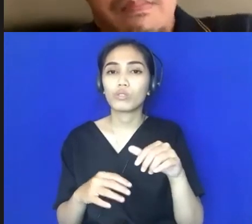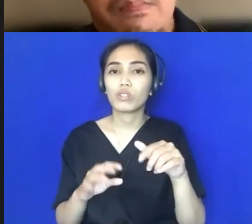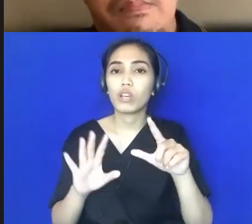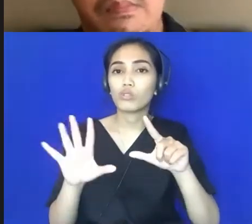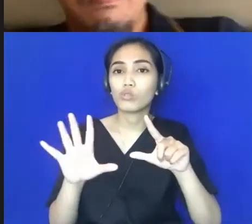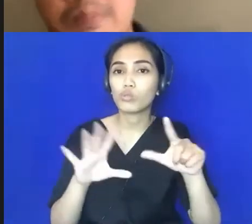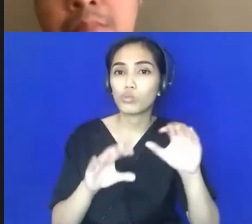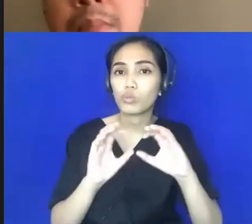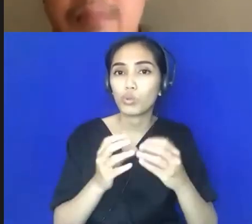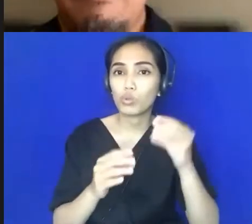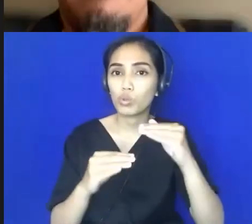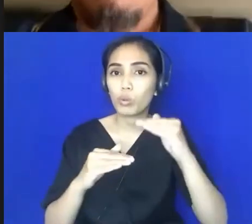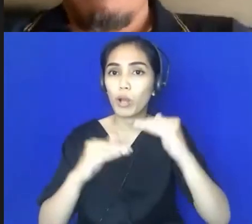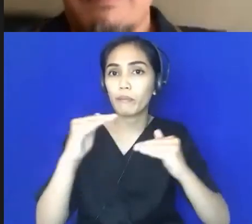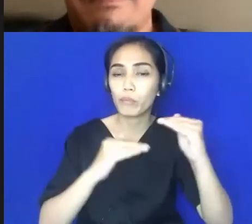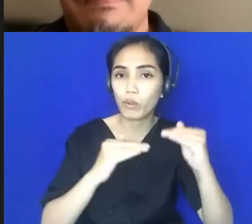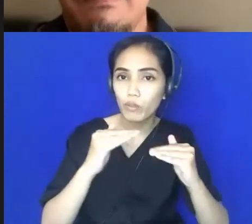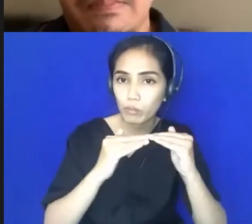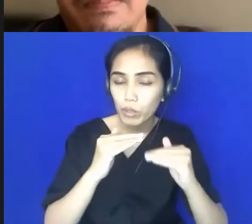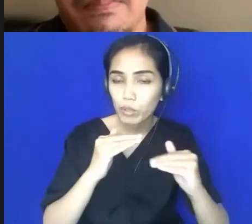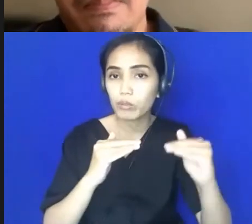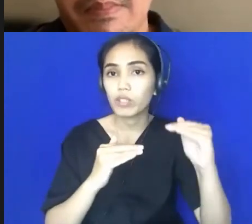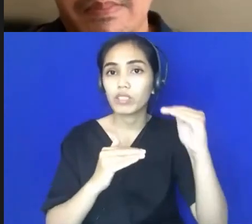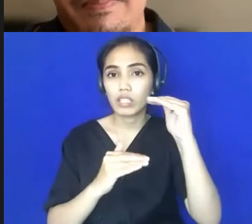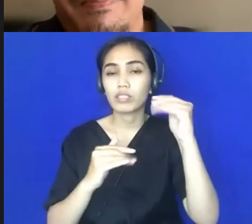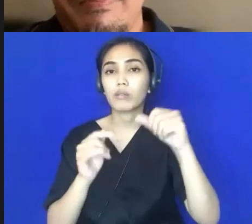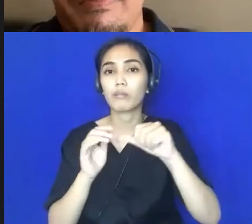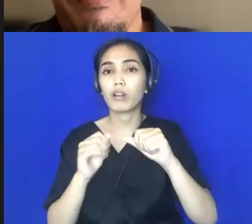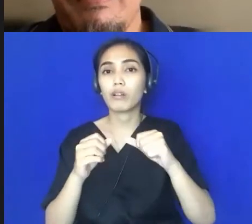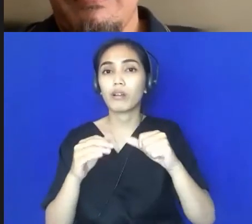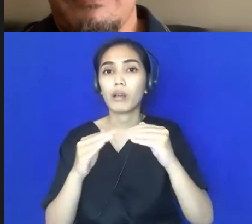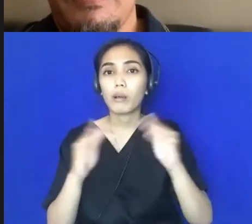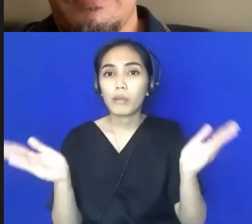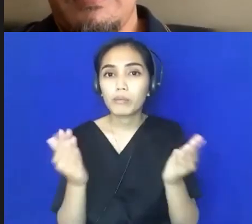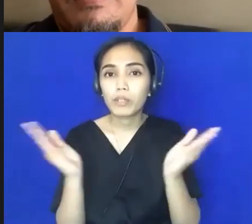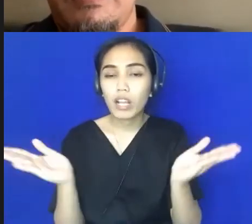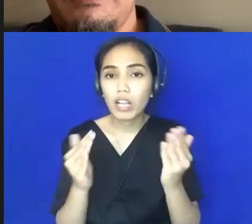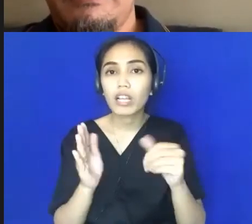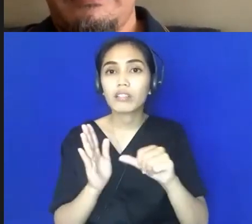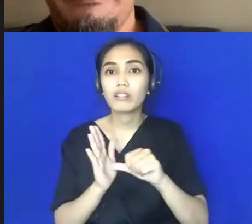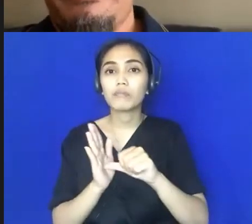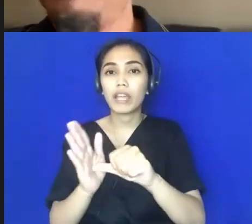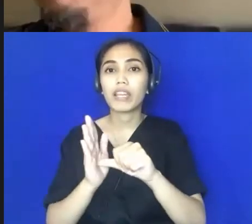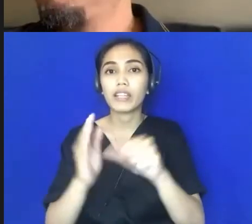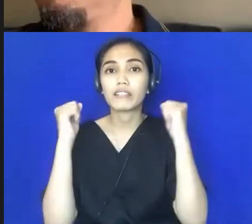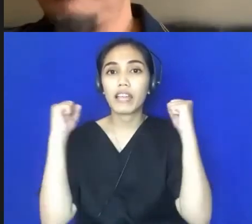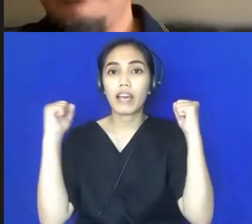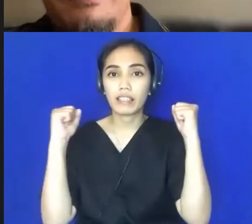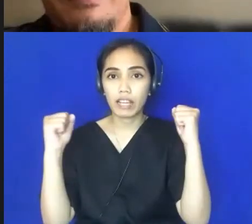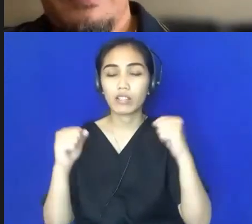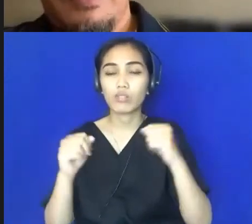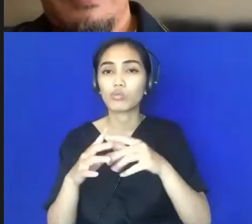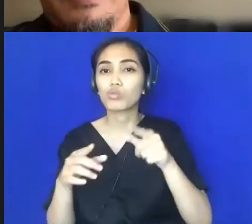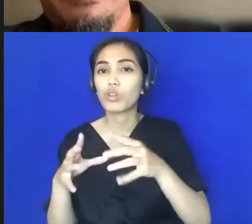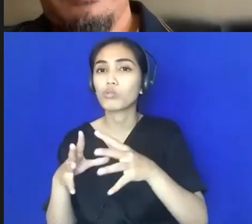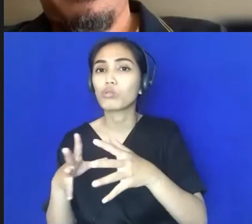improve access to sexual and reproductive health services, especially for marginalised populations. And this includes support